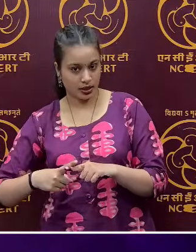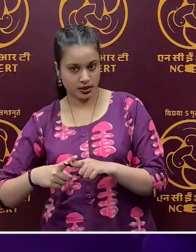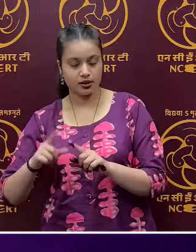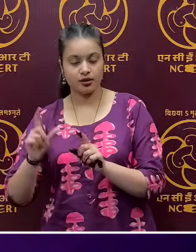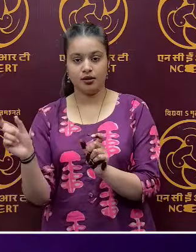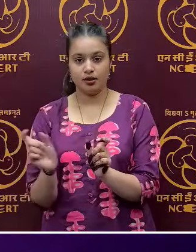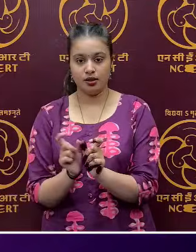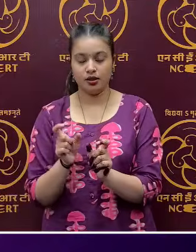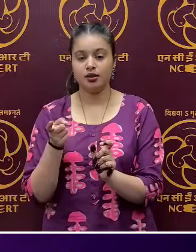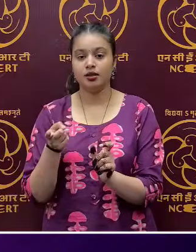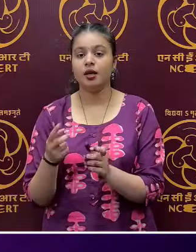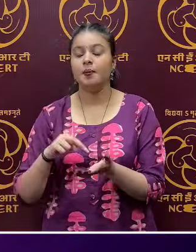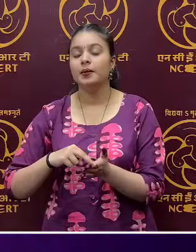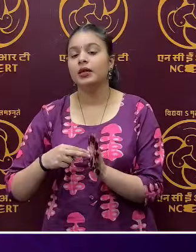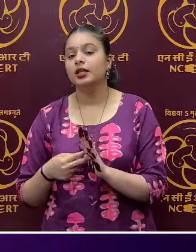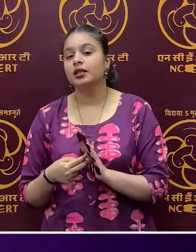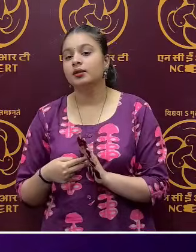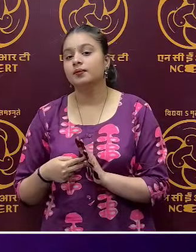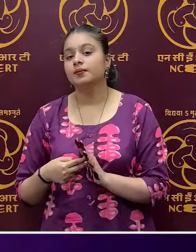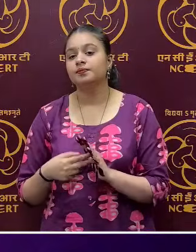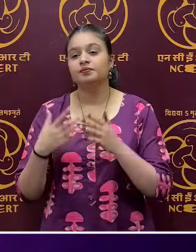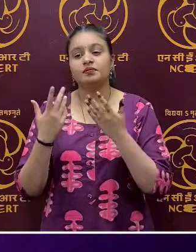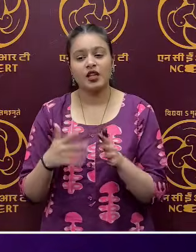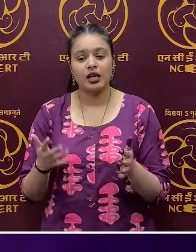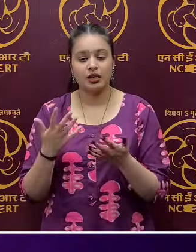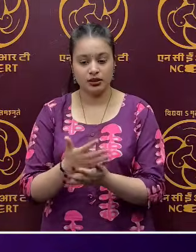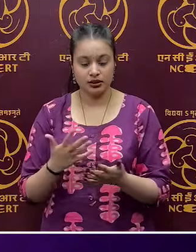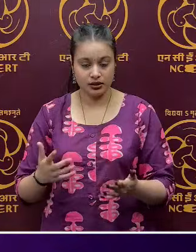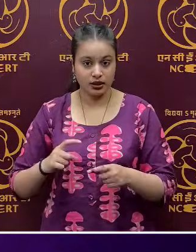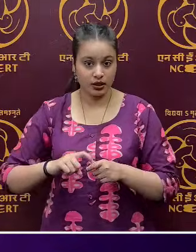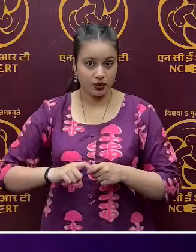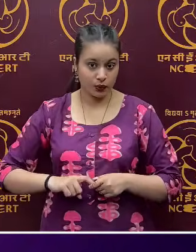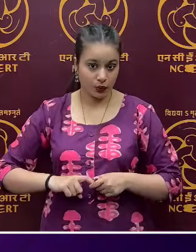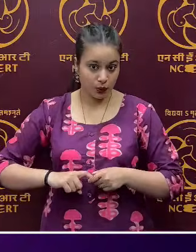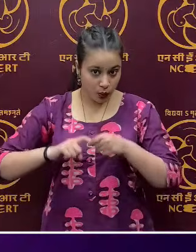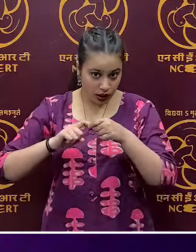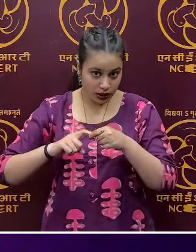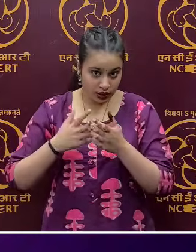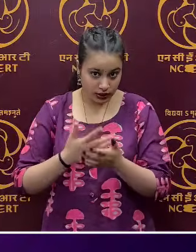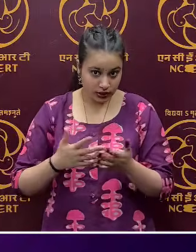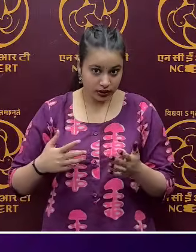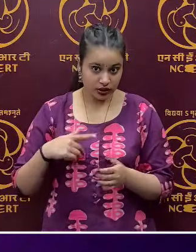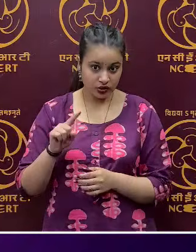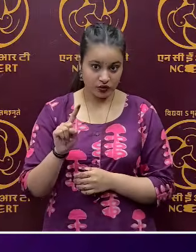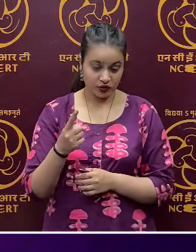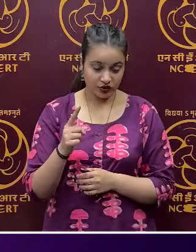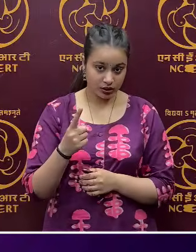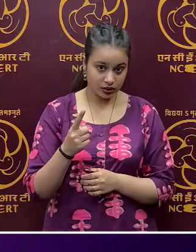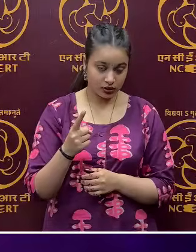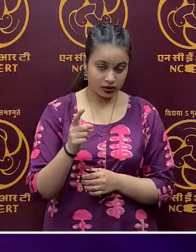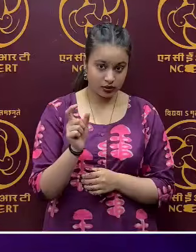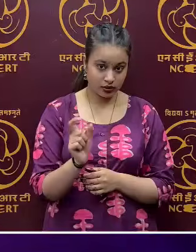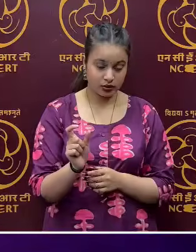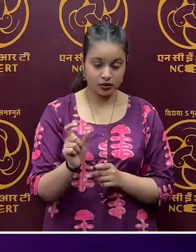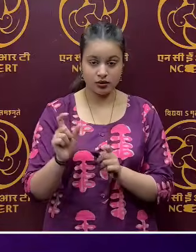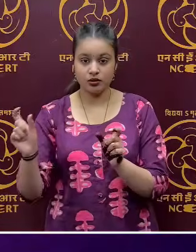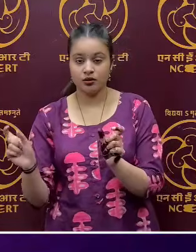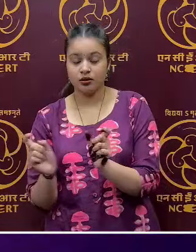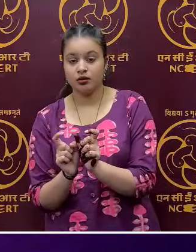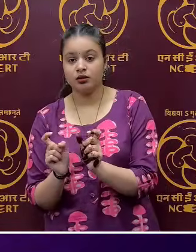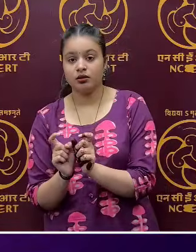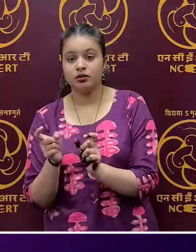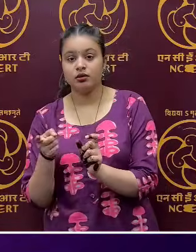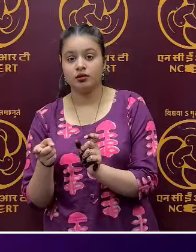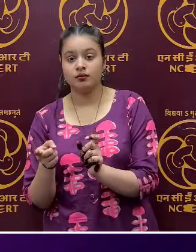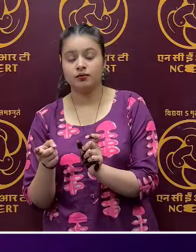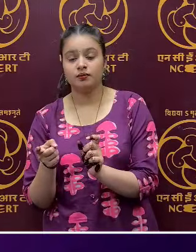so stationary, anything with the quality of the first part. The second part describes the quality